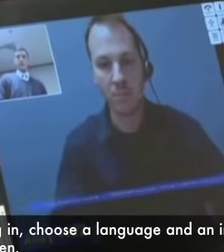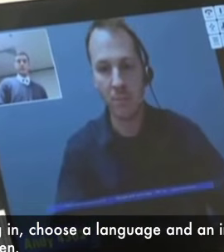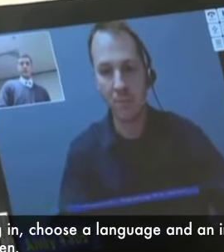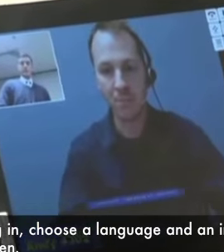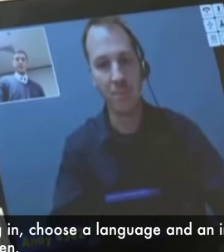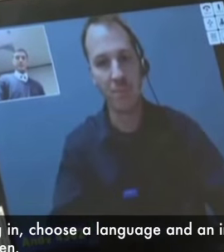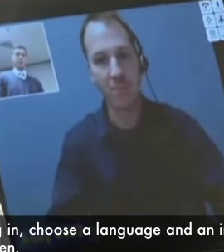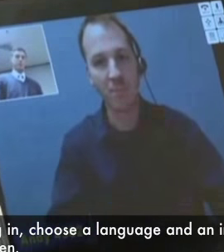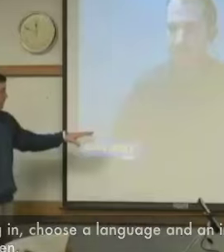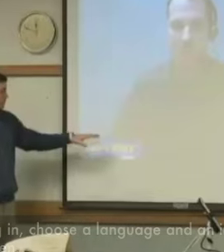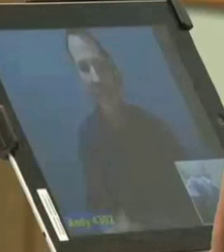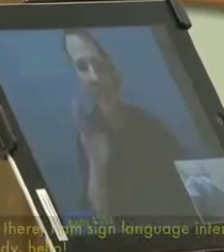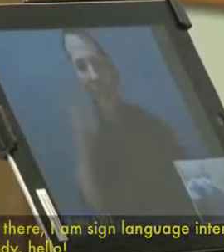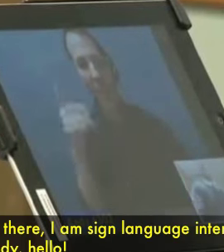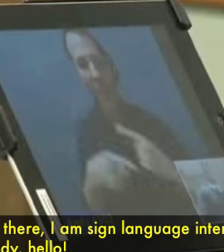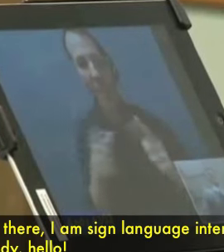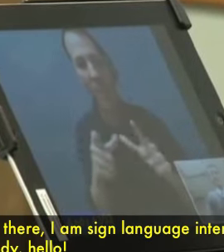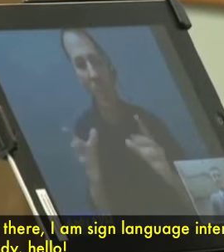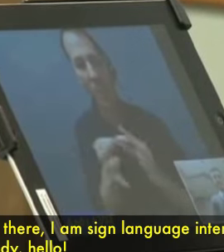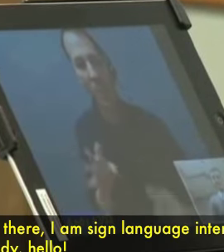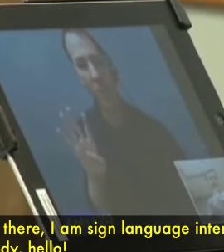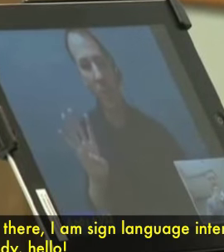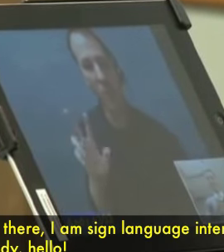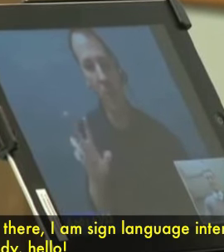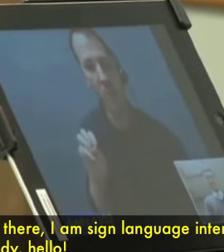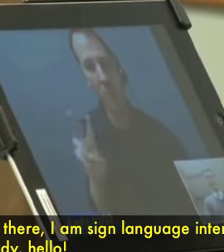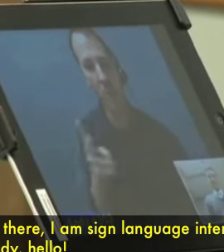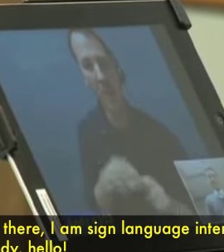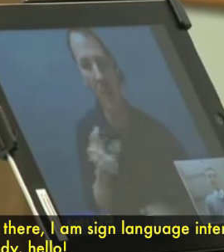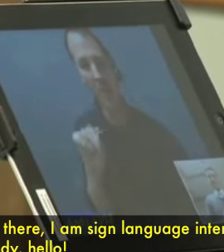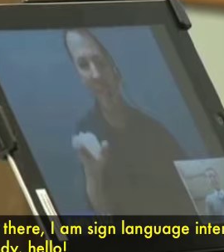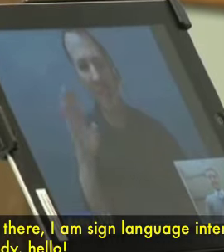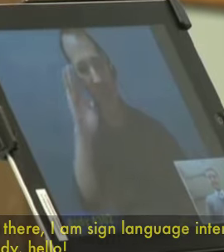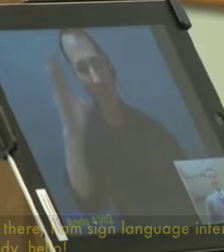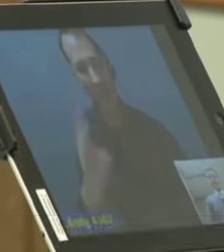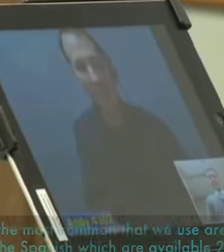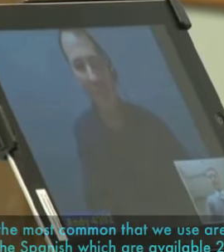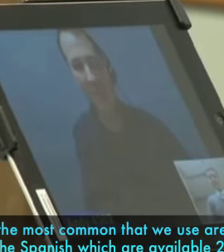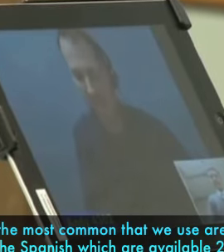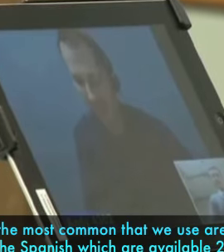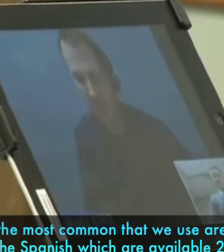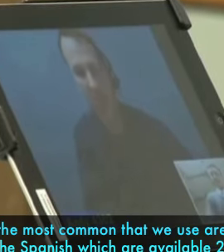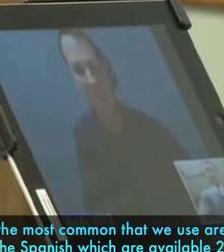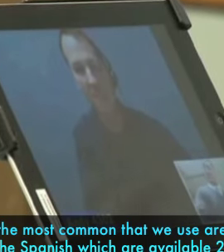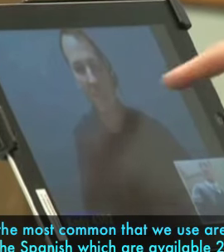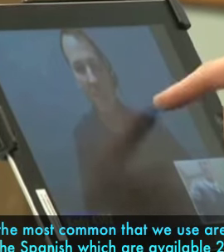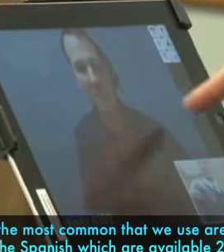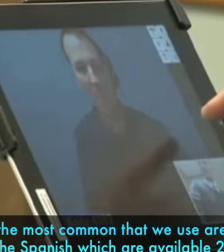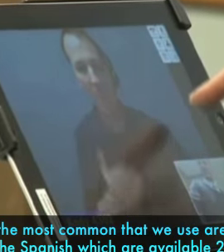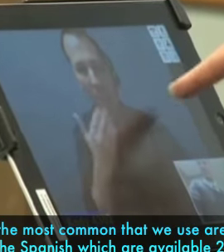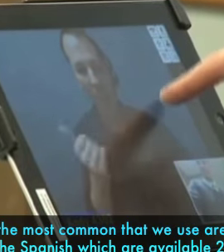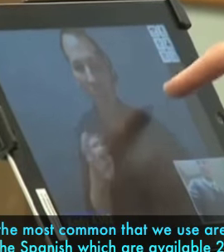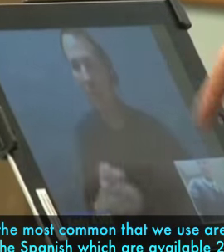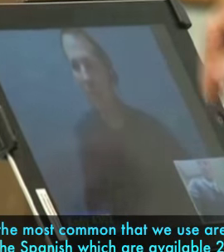pops on screen. Hi there, I'm Sign Language Interpreter 4302. My name is Andy. Hello. Two of the most common that we